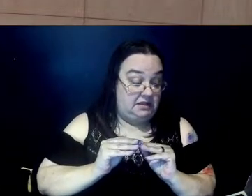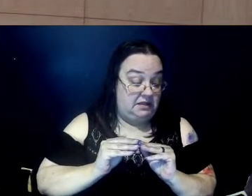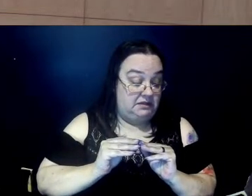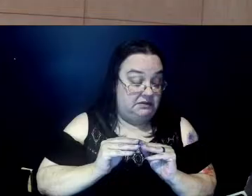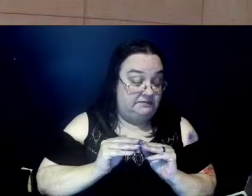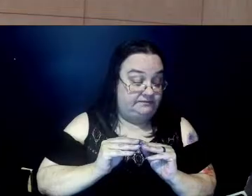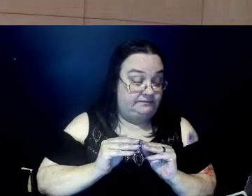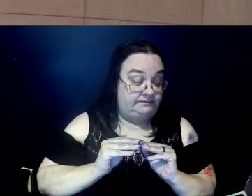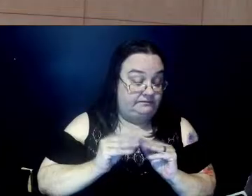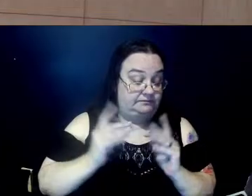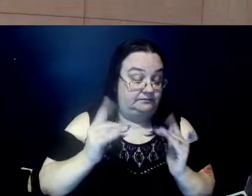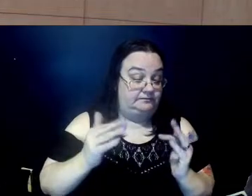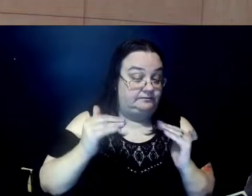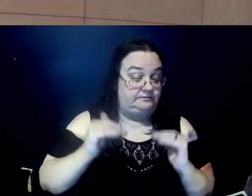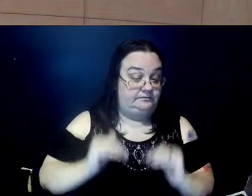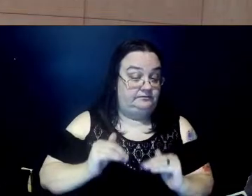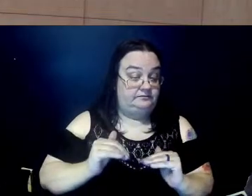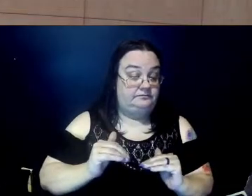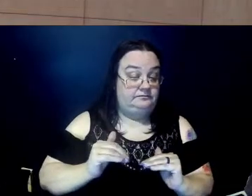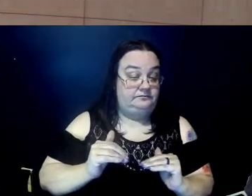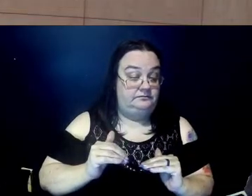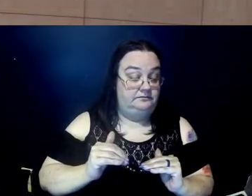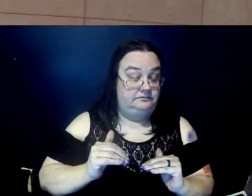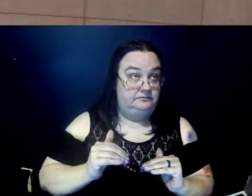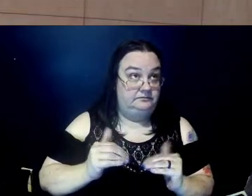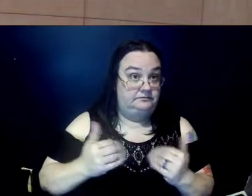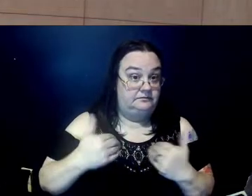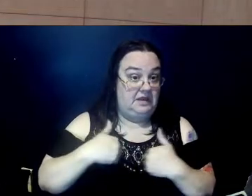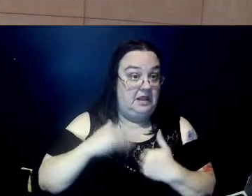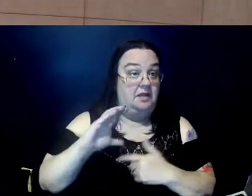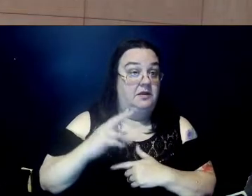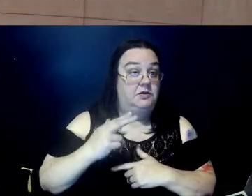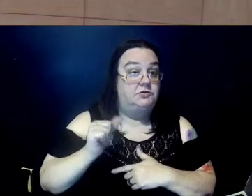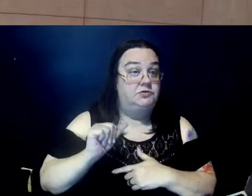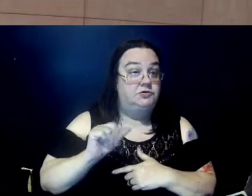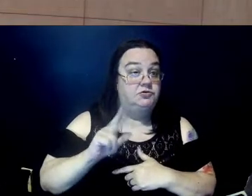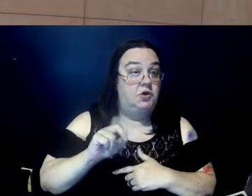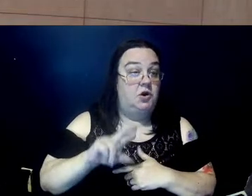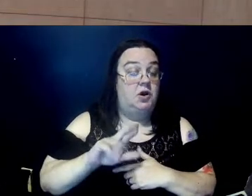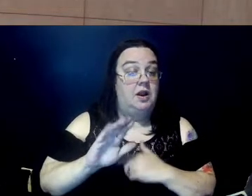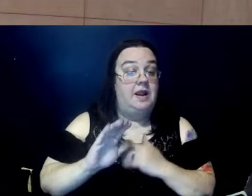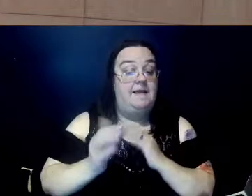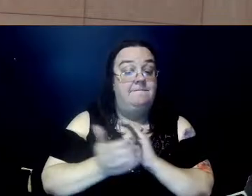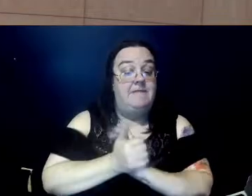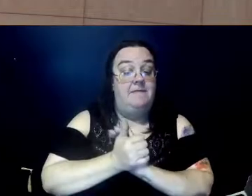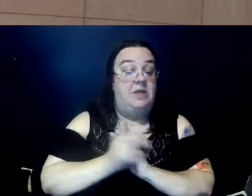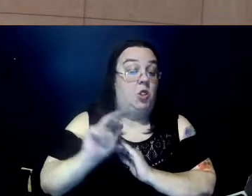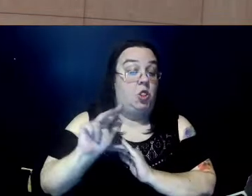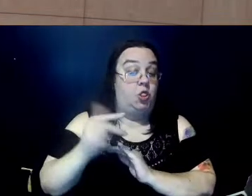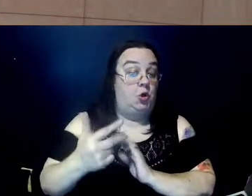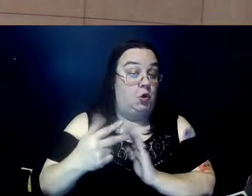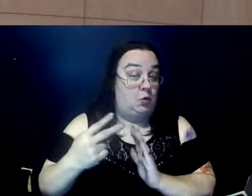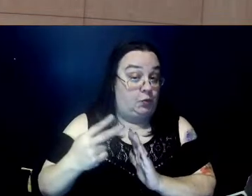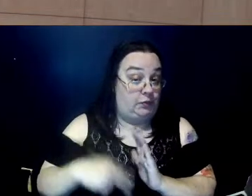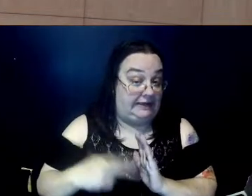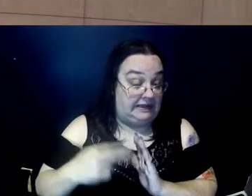And then we have a charter amendment at third reading. Correct.